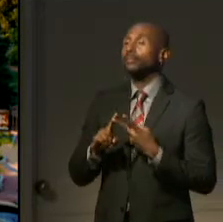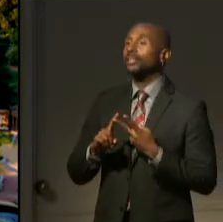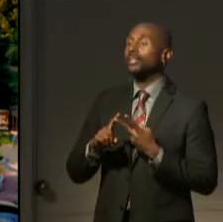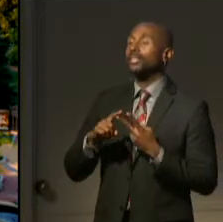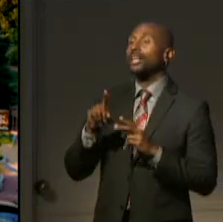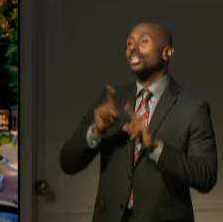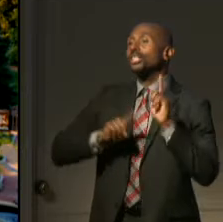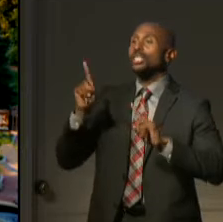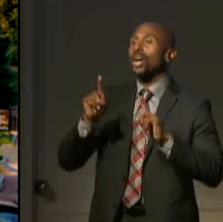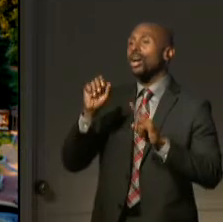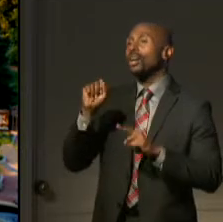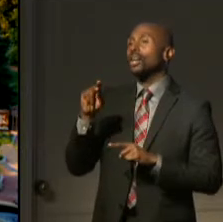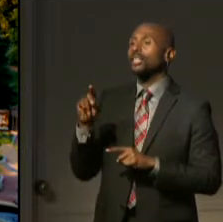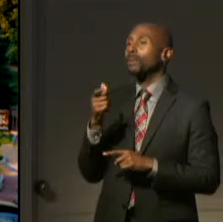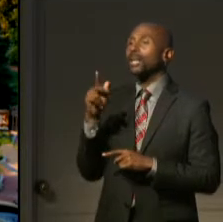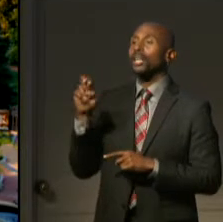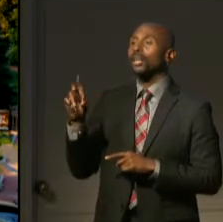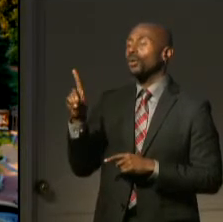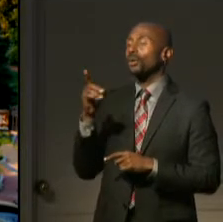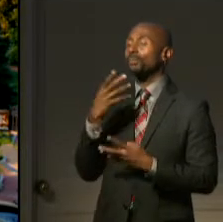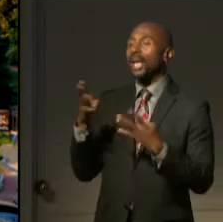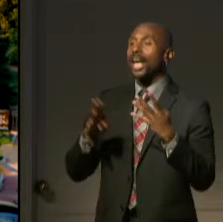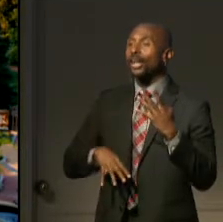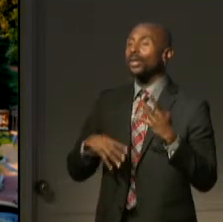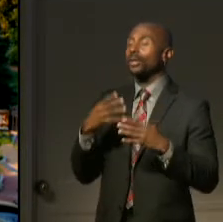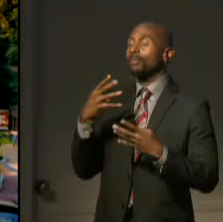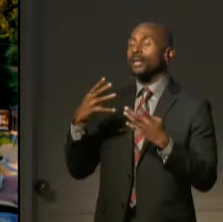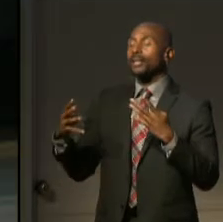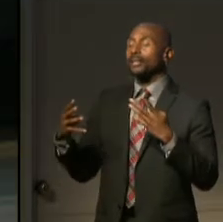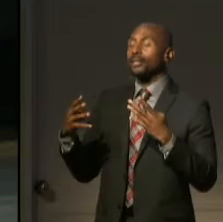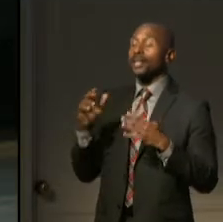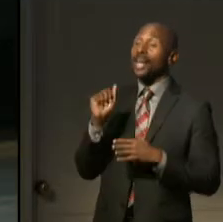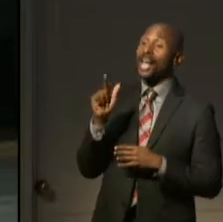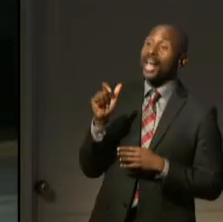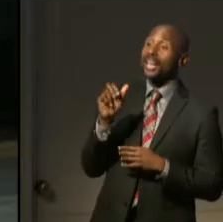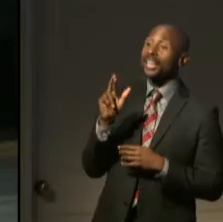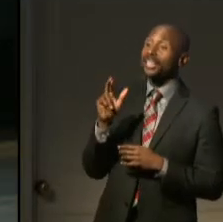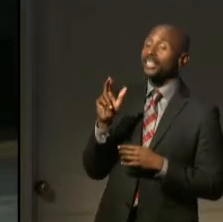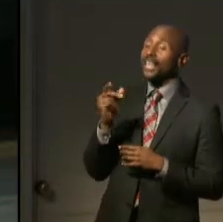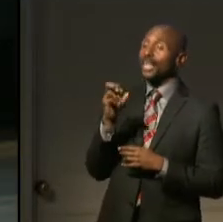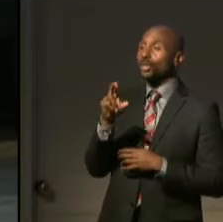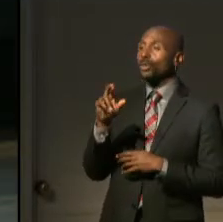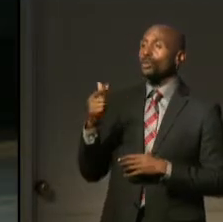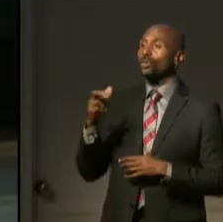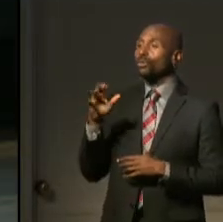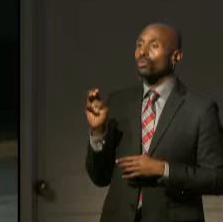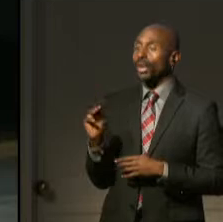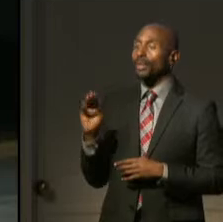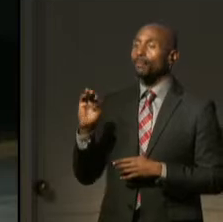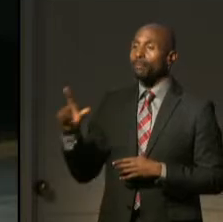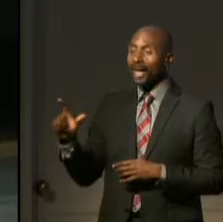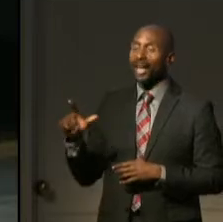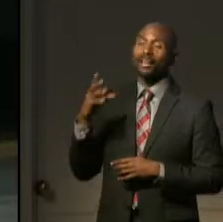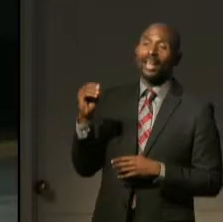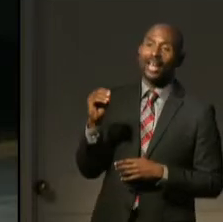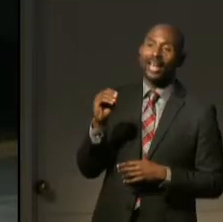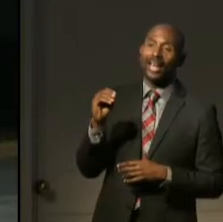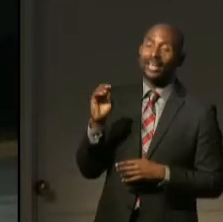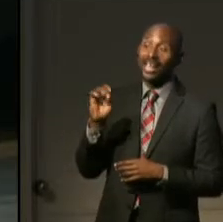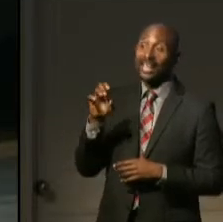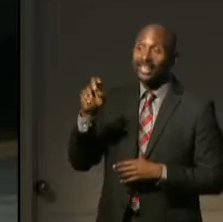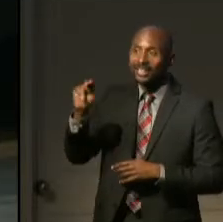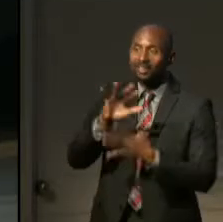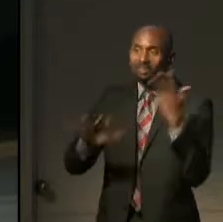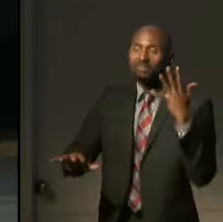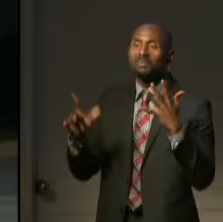Star-Spangled Banner and Alexander Graham Bell's telephone and Edison's light bulb. One of my favorite stories about this is there was